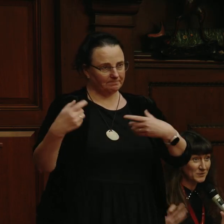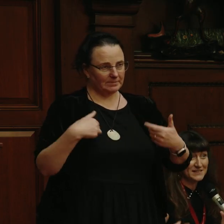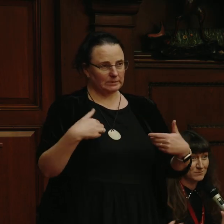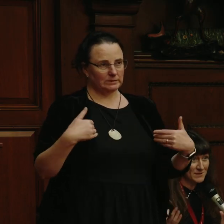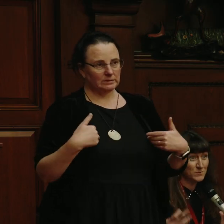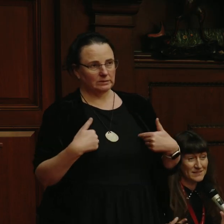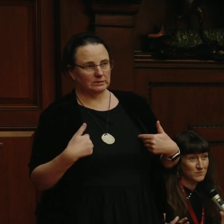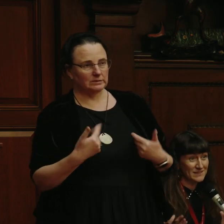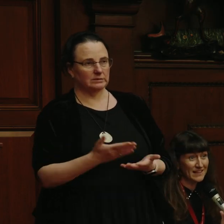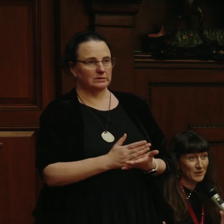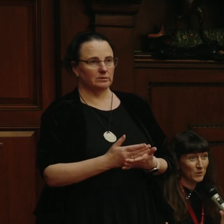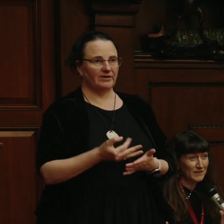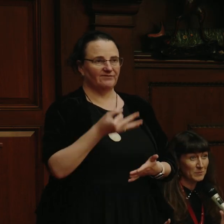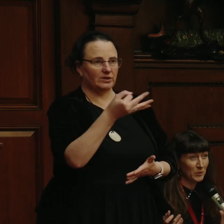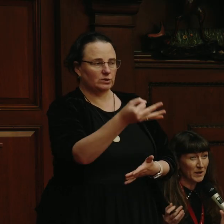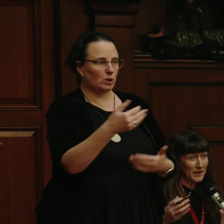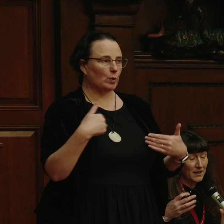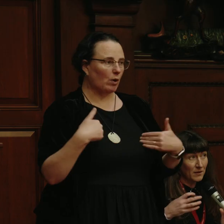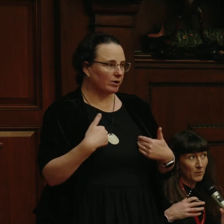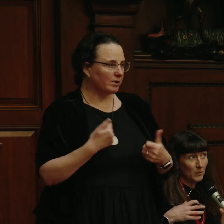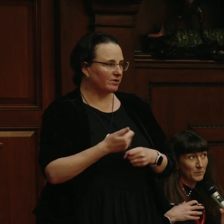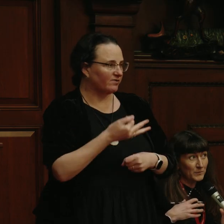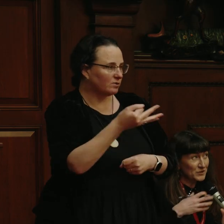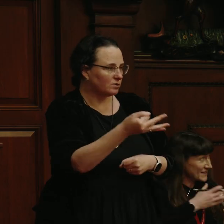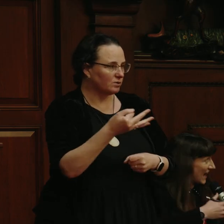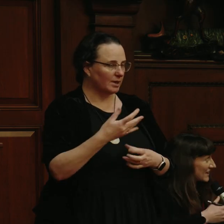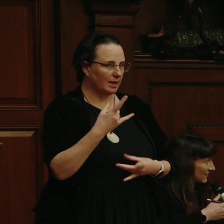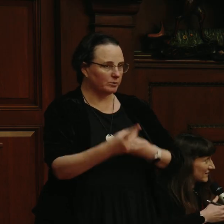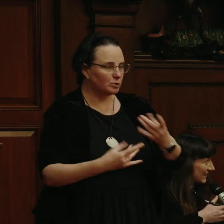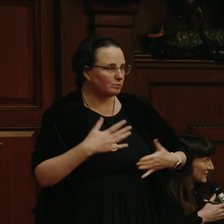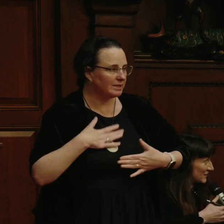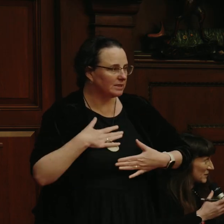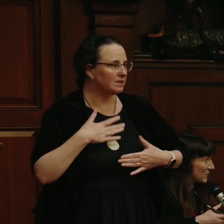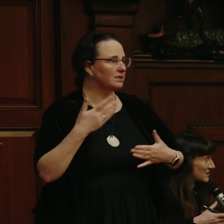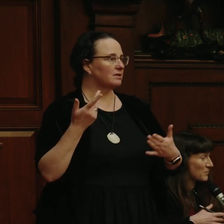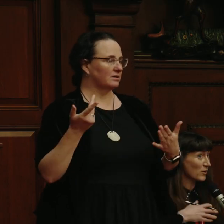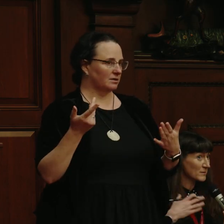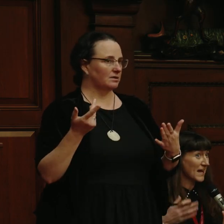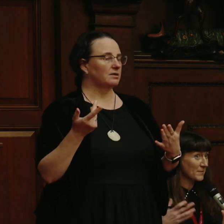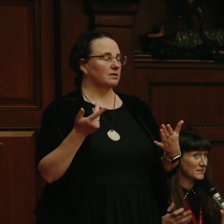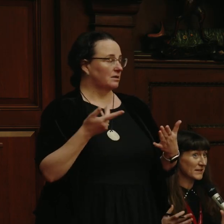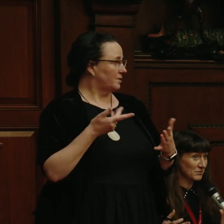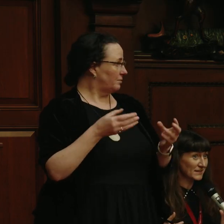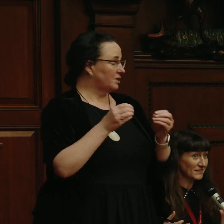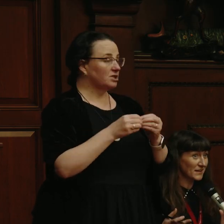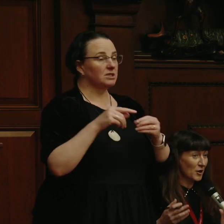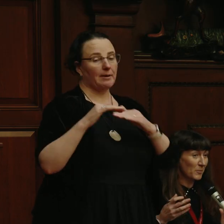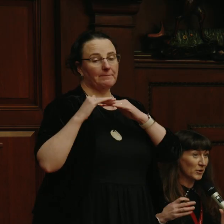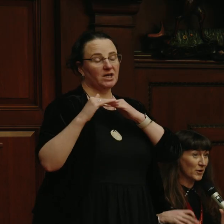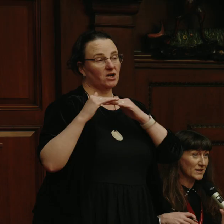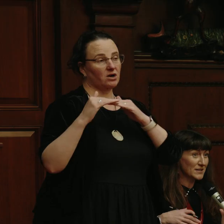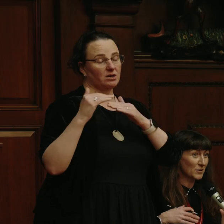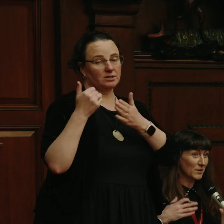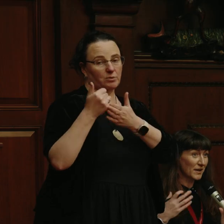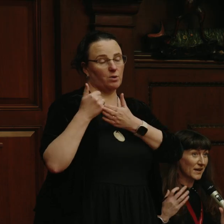future held was a clear worry, but just to add on, like, the peer support was absolutely critical,